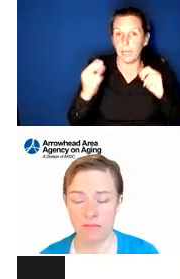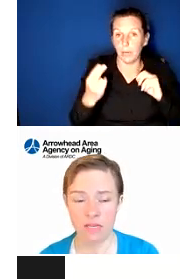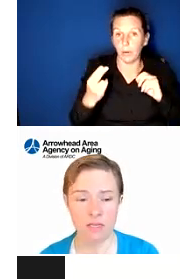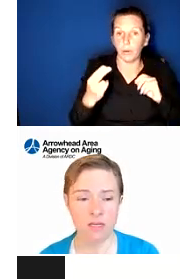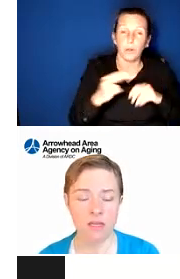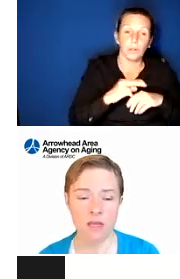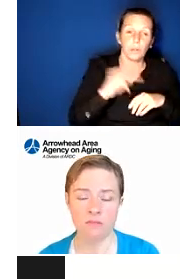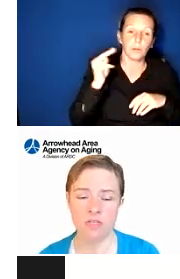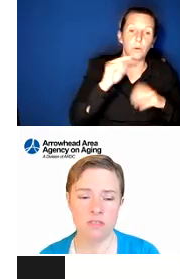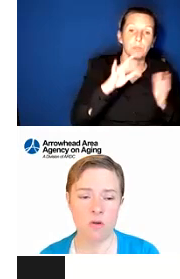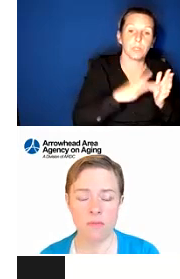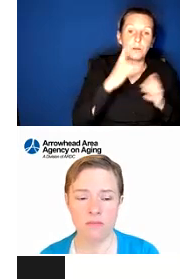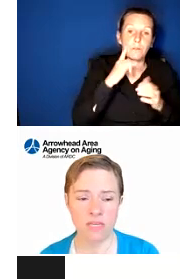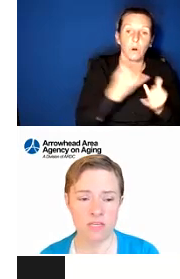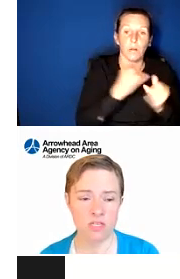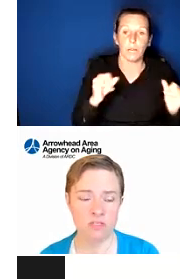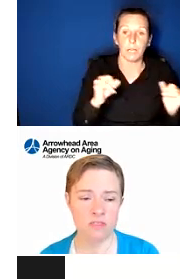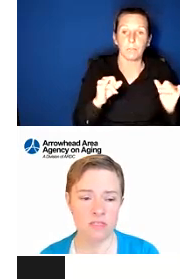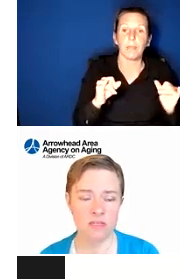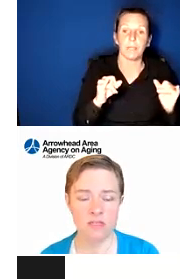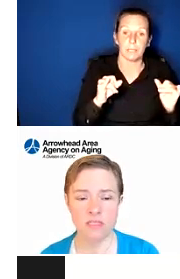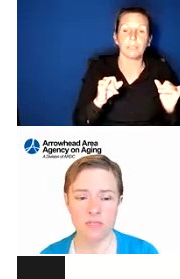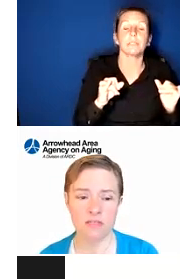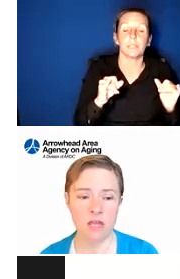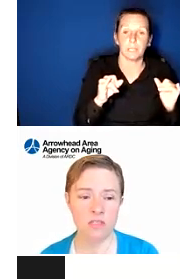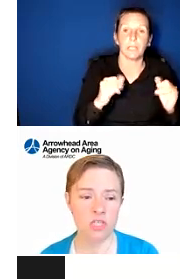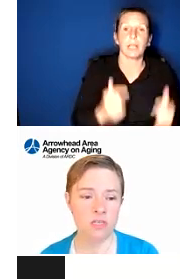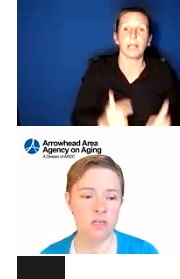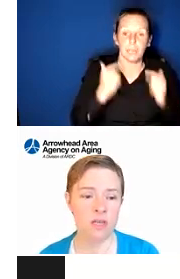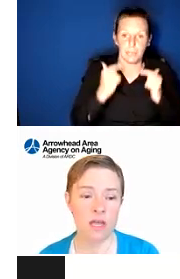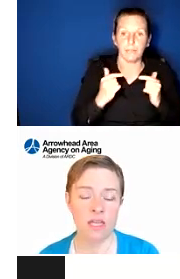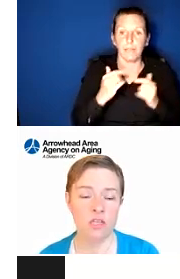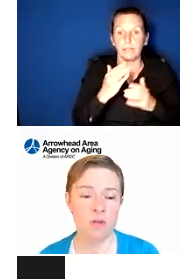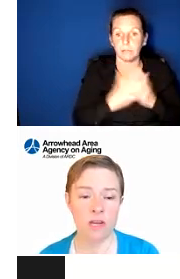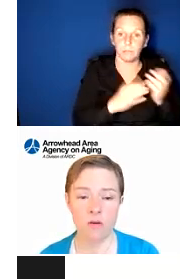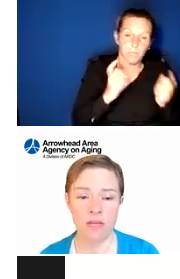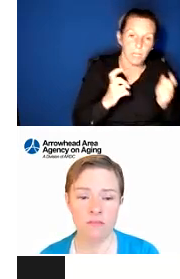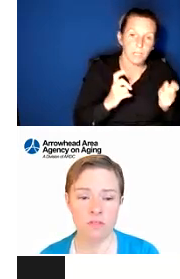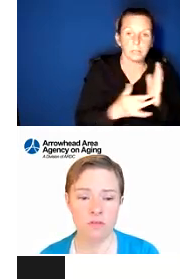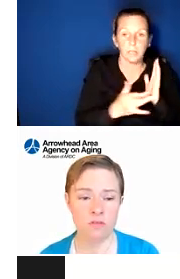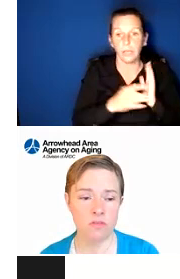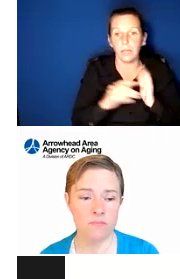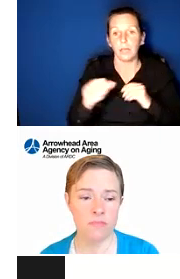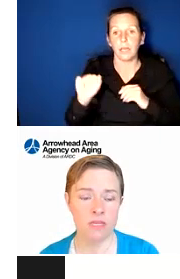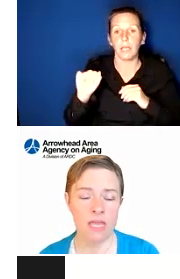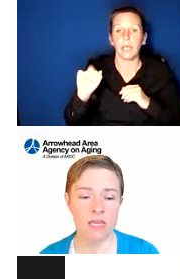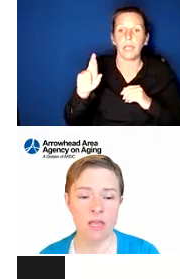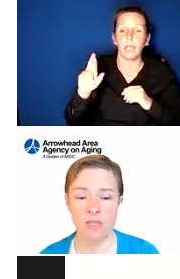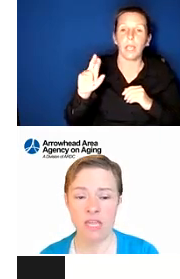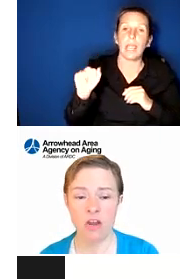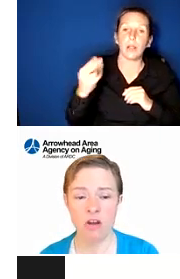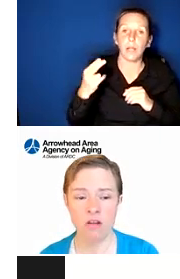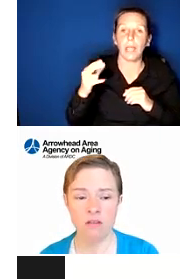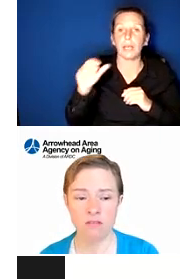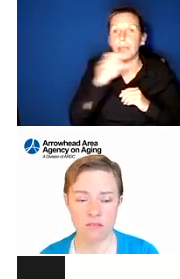Independent Living, which does home modifications and does some technology, Age Well Arrowhead of Duluth, Aiken